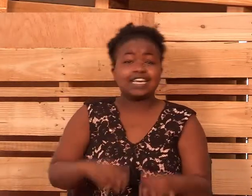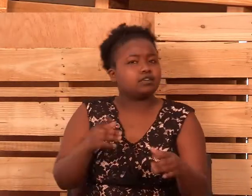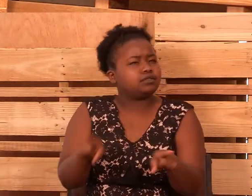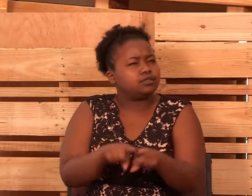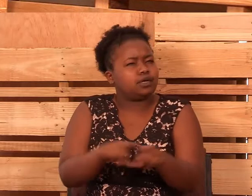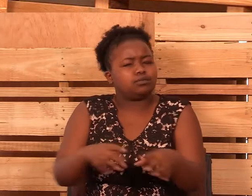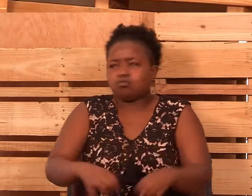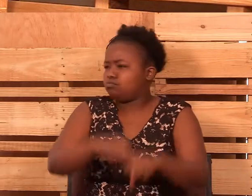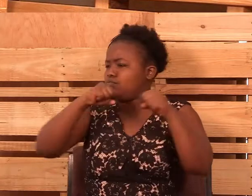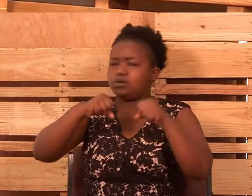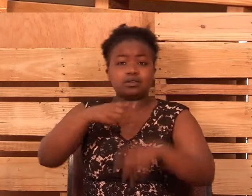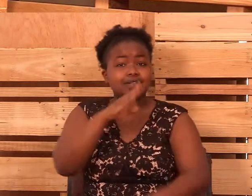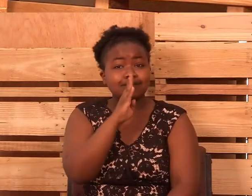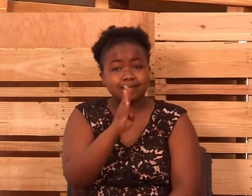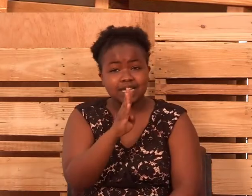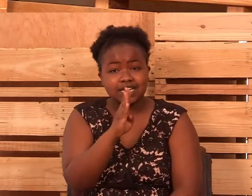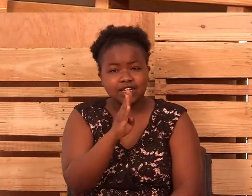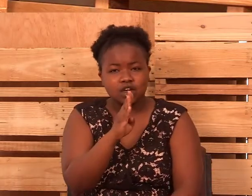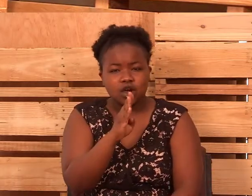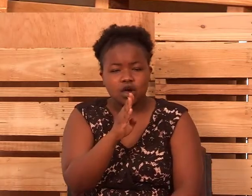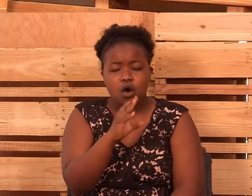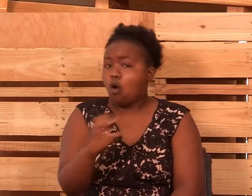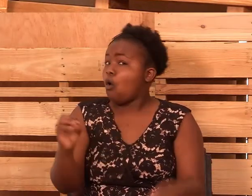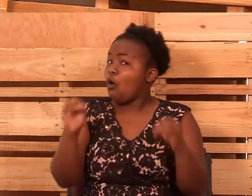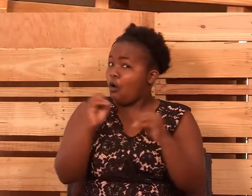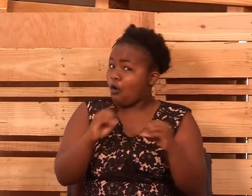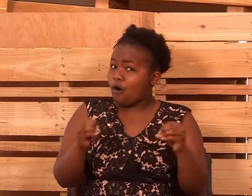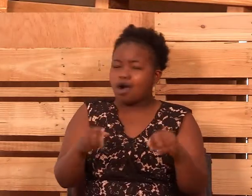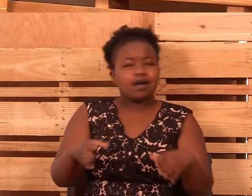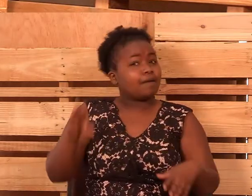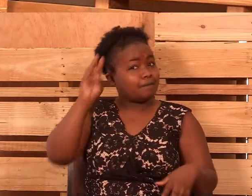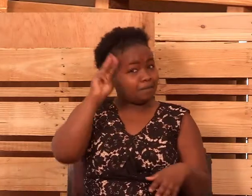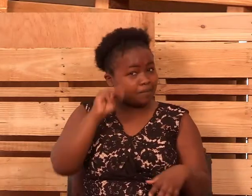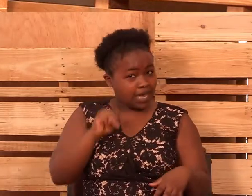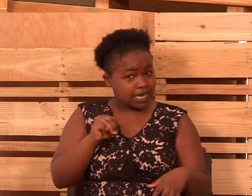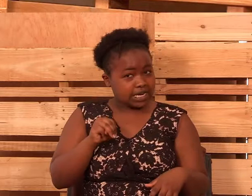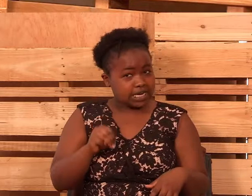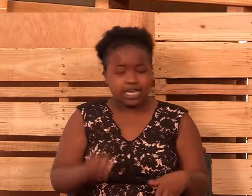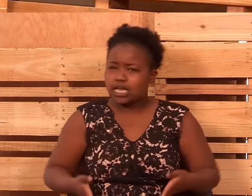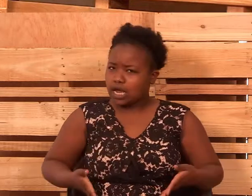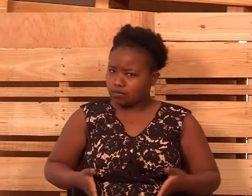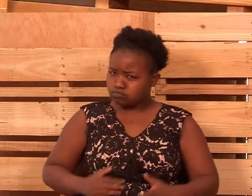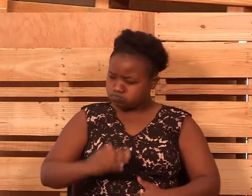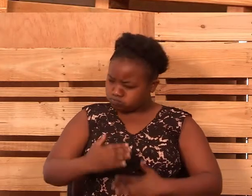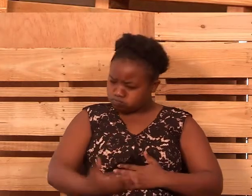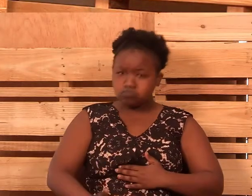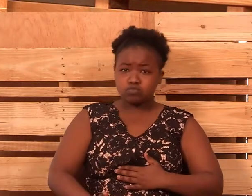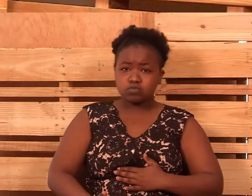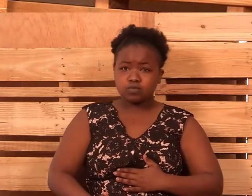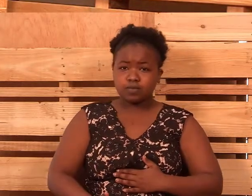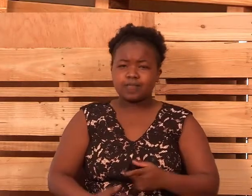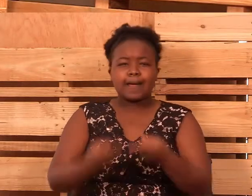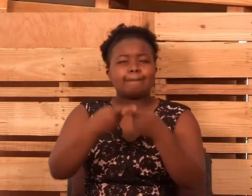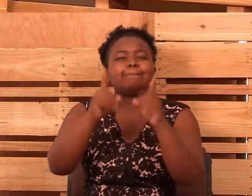didn't refuse. They did not say, oh, Mary is about to have a baby, we can't travel. No,